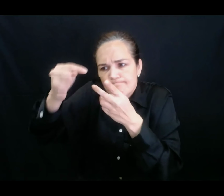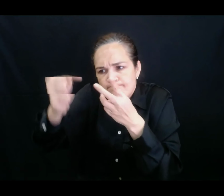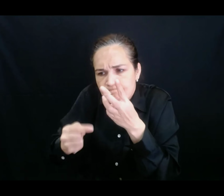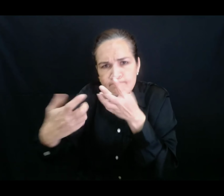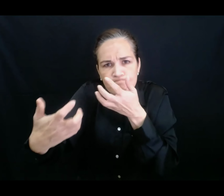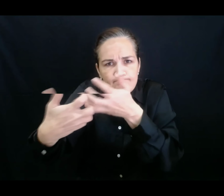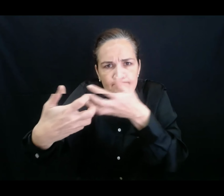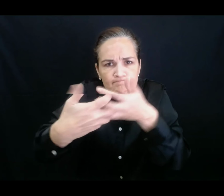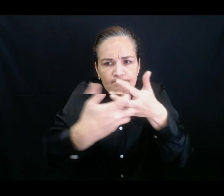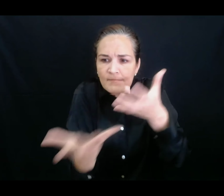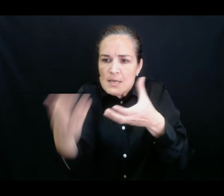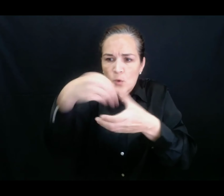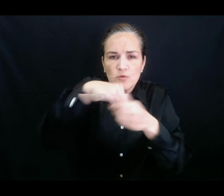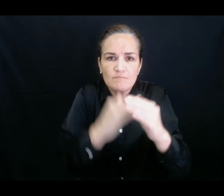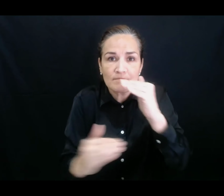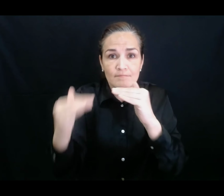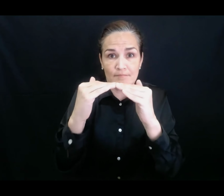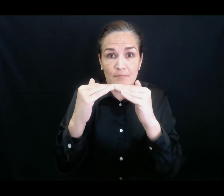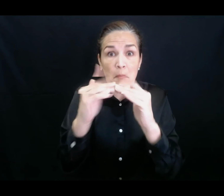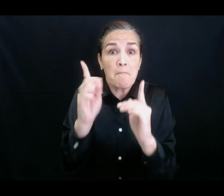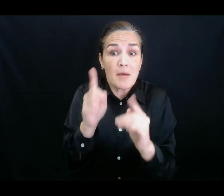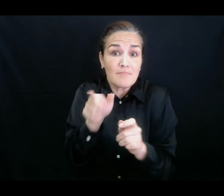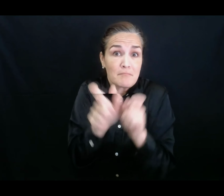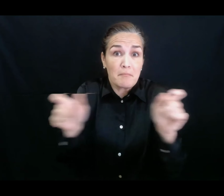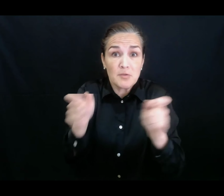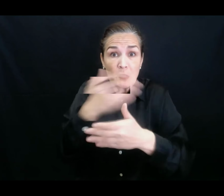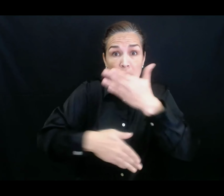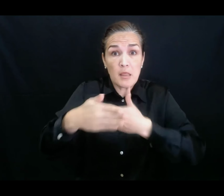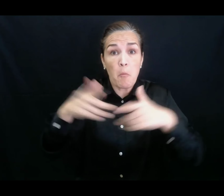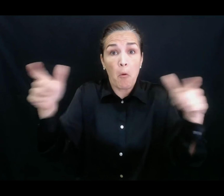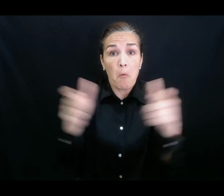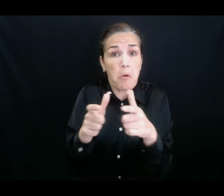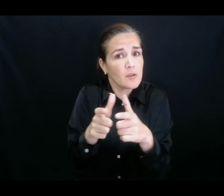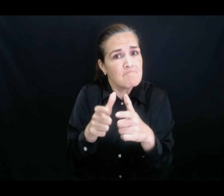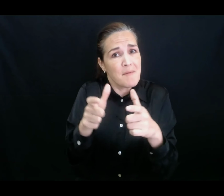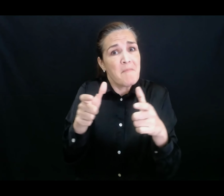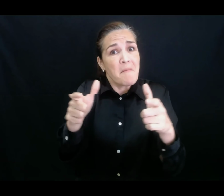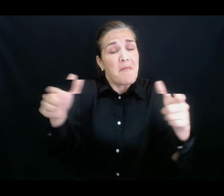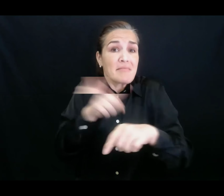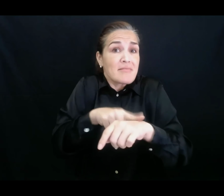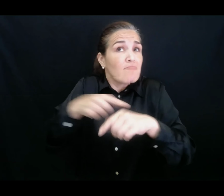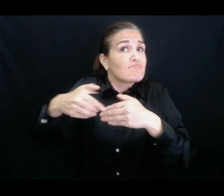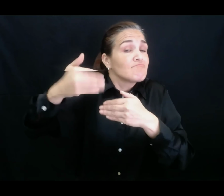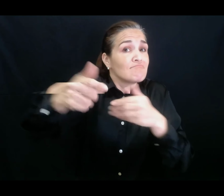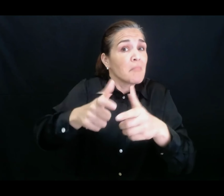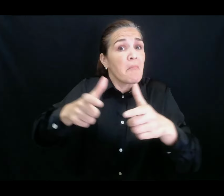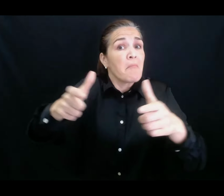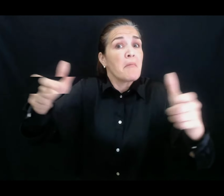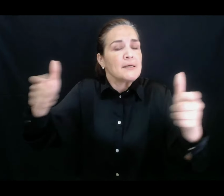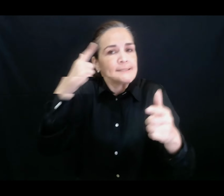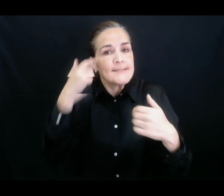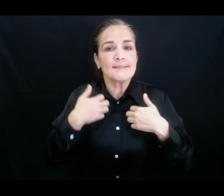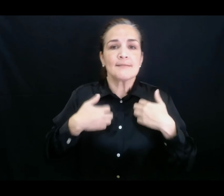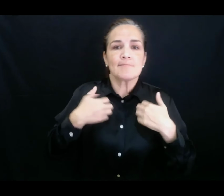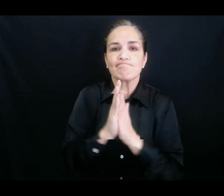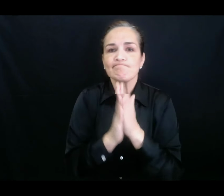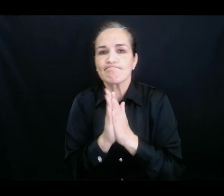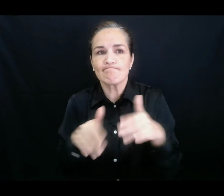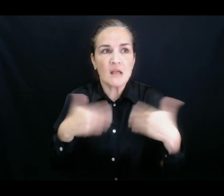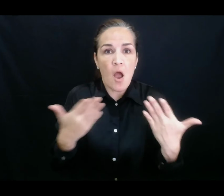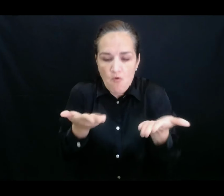health equity, but the numbers will only increase with time and the needs will only grow with time, which calls attention to the need to act